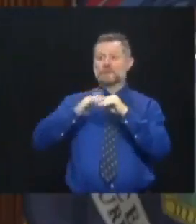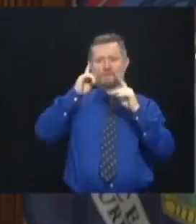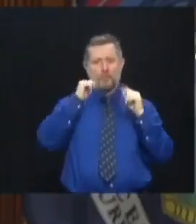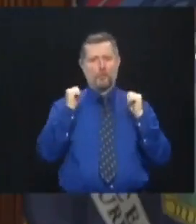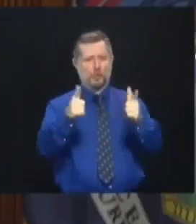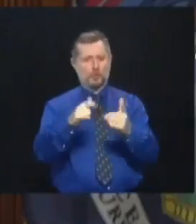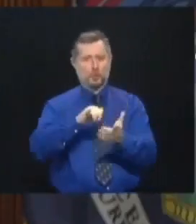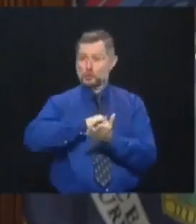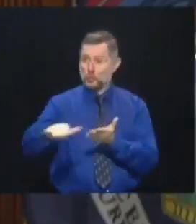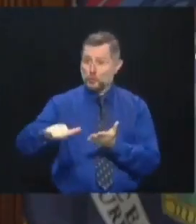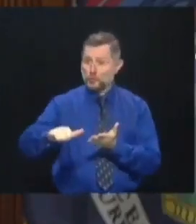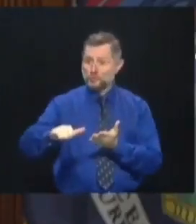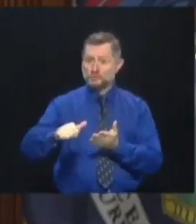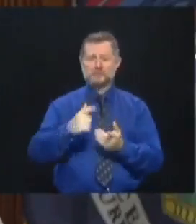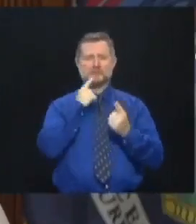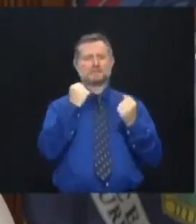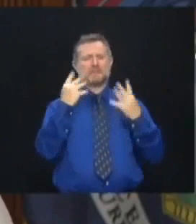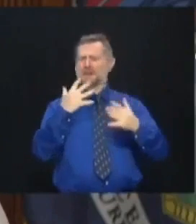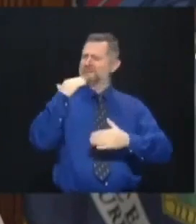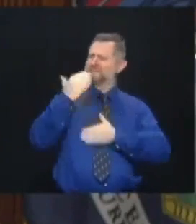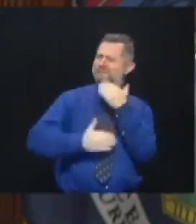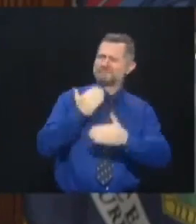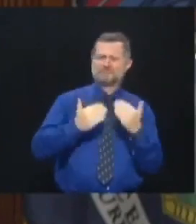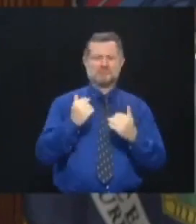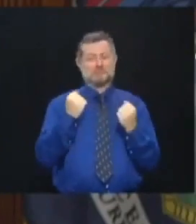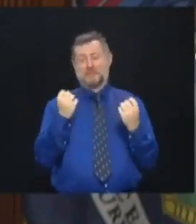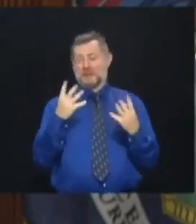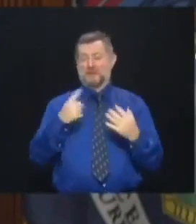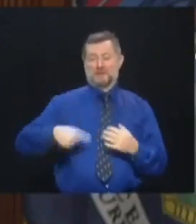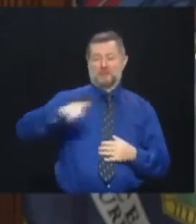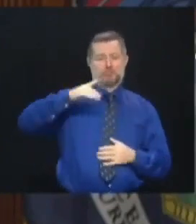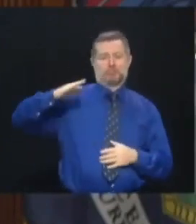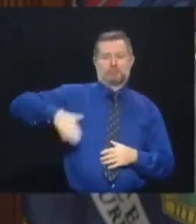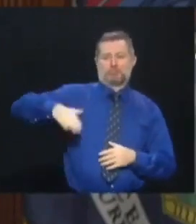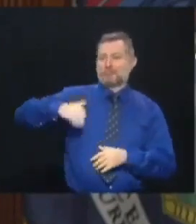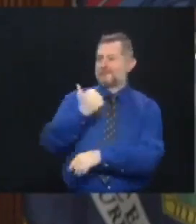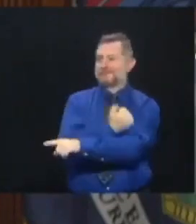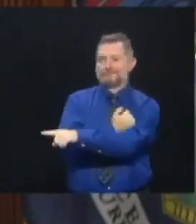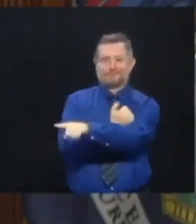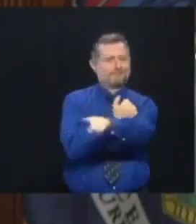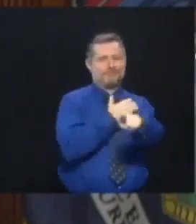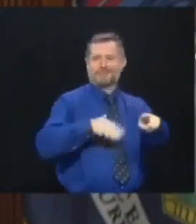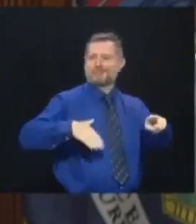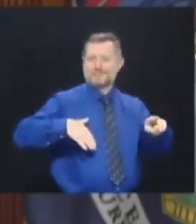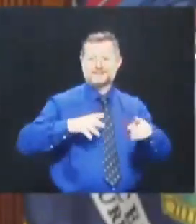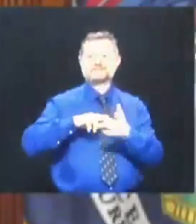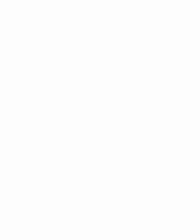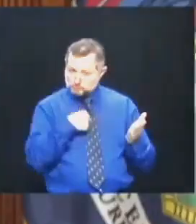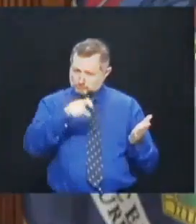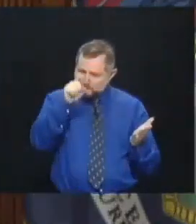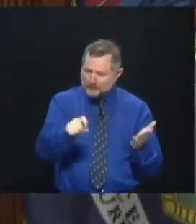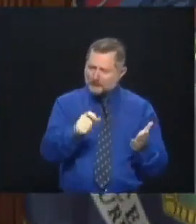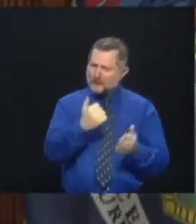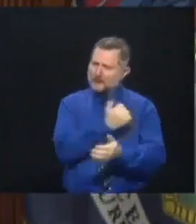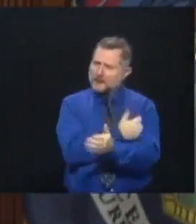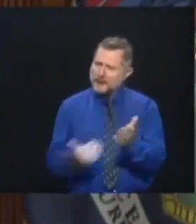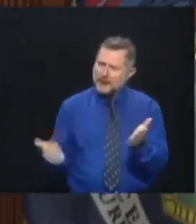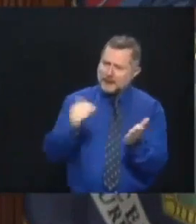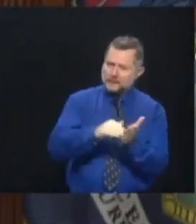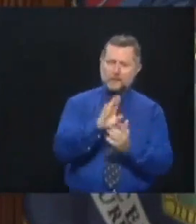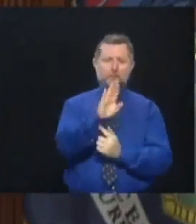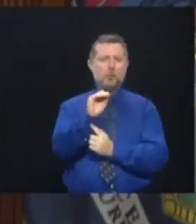has been made, but too many are yet not vaccinated, putting themselves and their communities at risk. I'm prepared to do